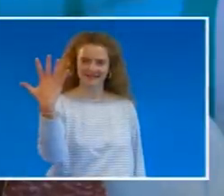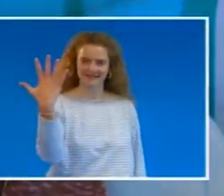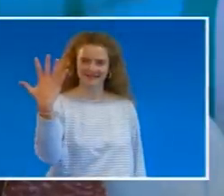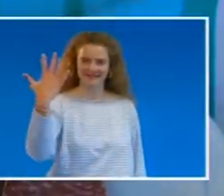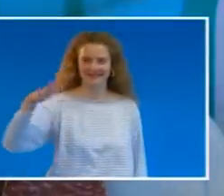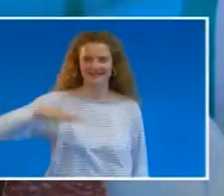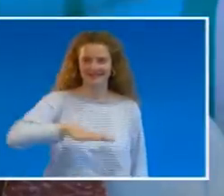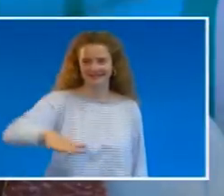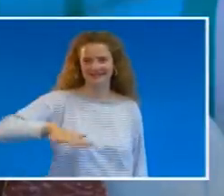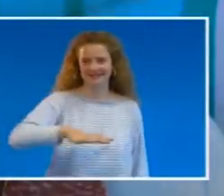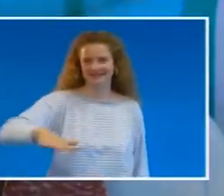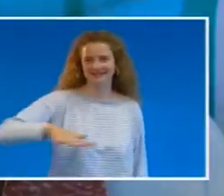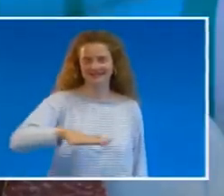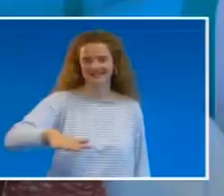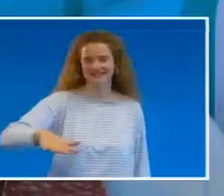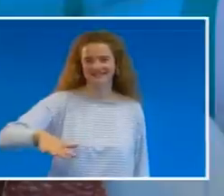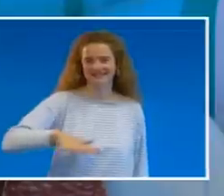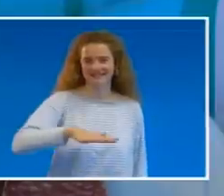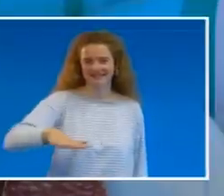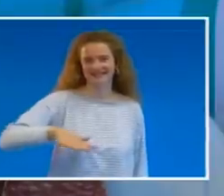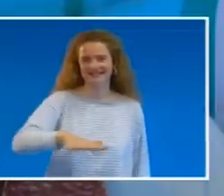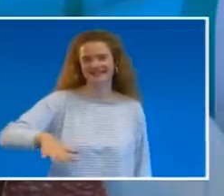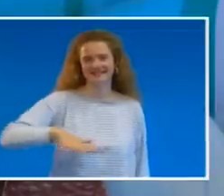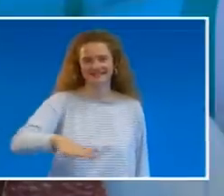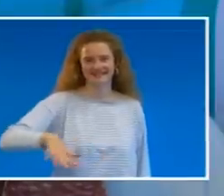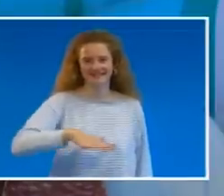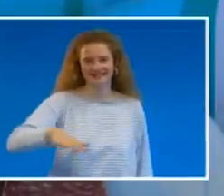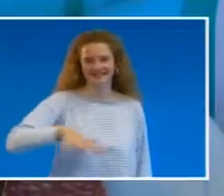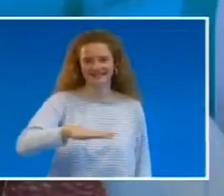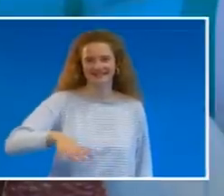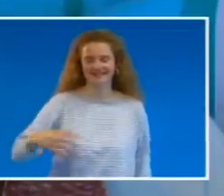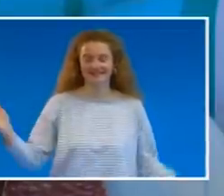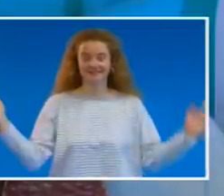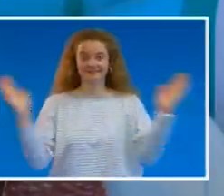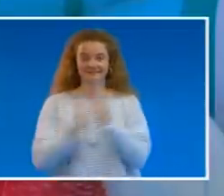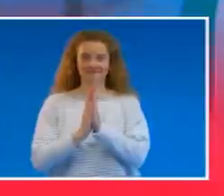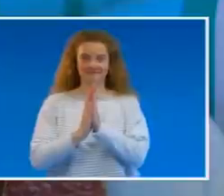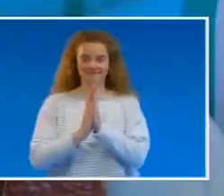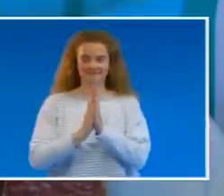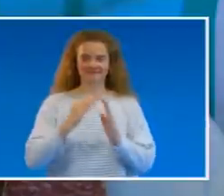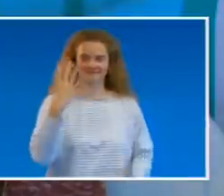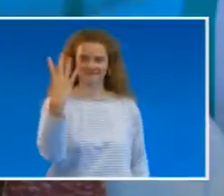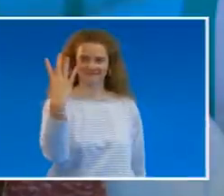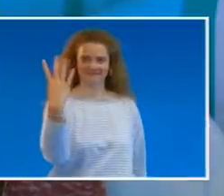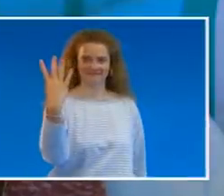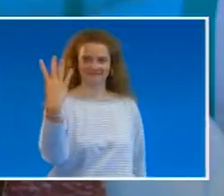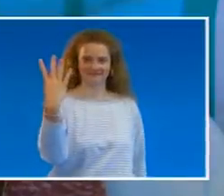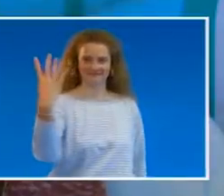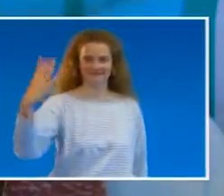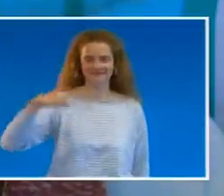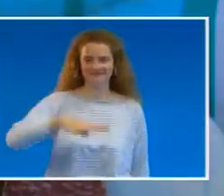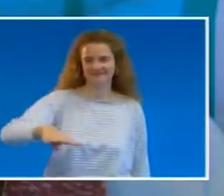Five fat sausages frying in a pan, all of a sudden one went bang. Four